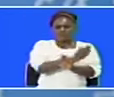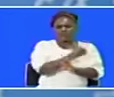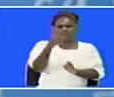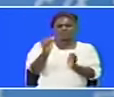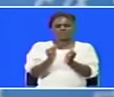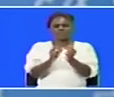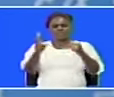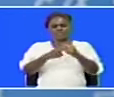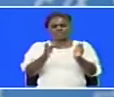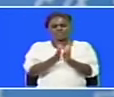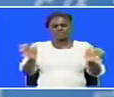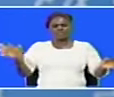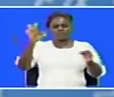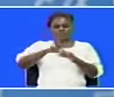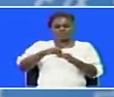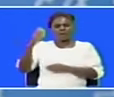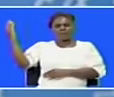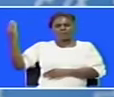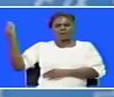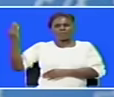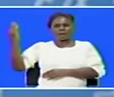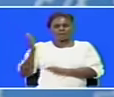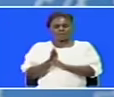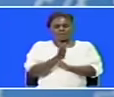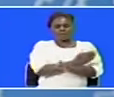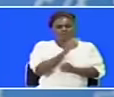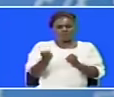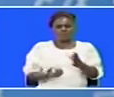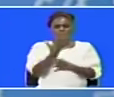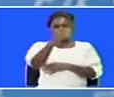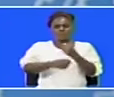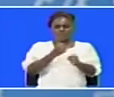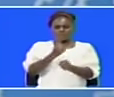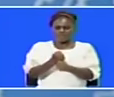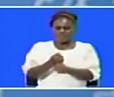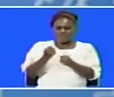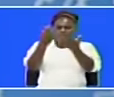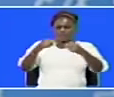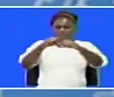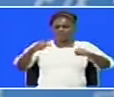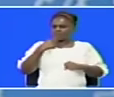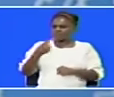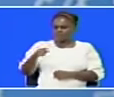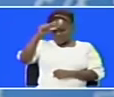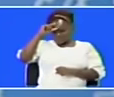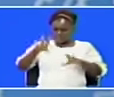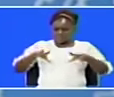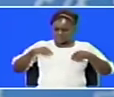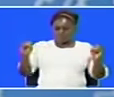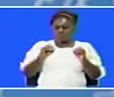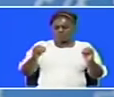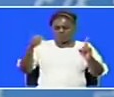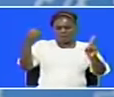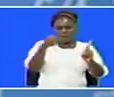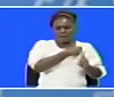2017 general election. Addressing the nation on the eve of New Year in Mombasa, the president said the government will not allow violence to take